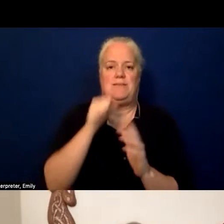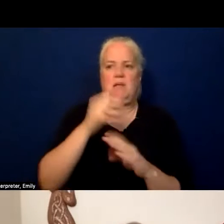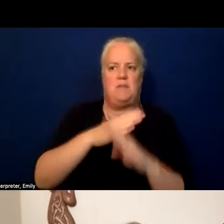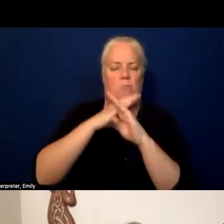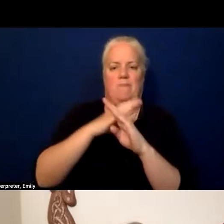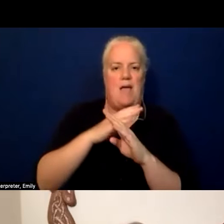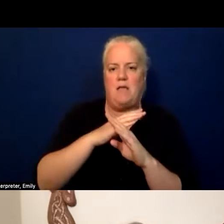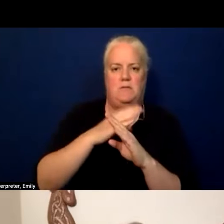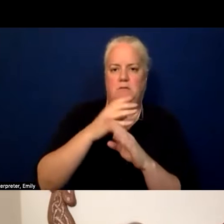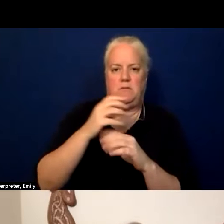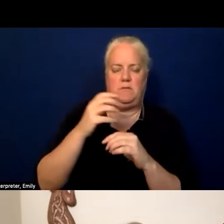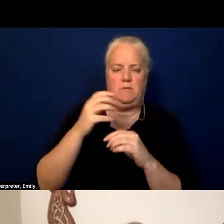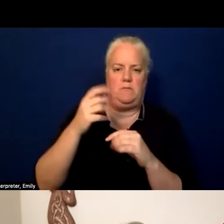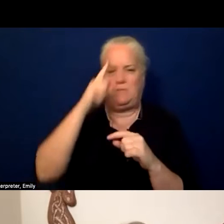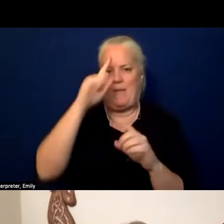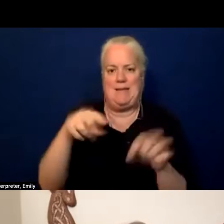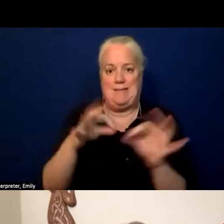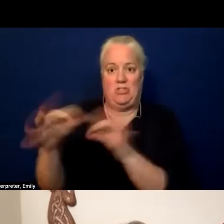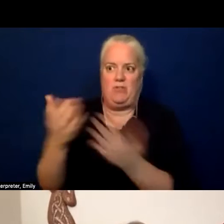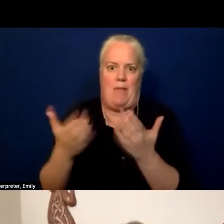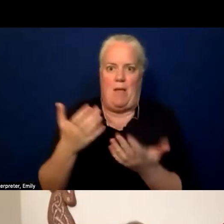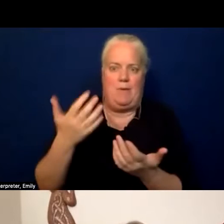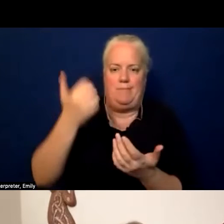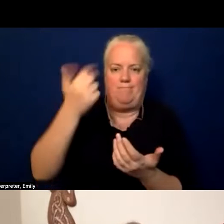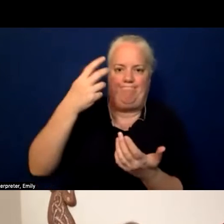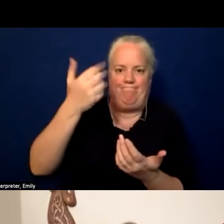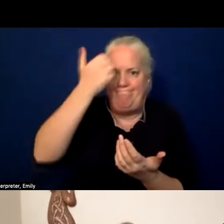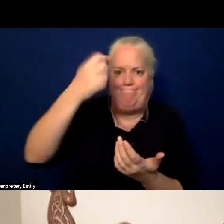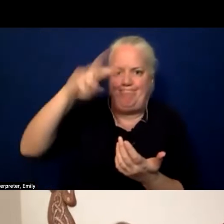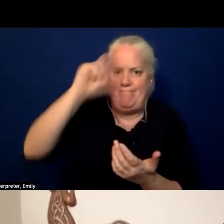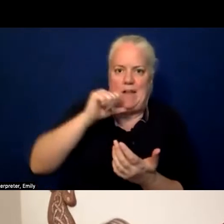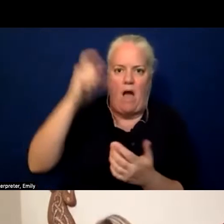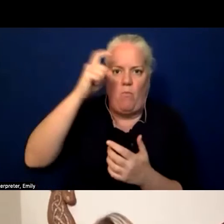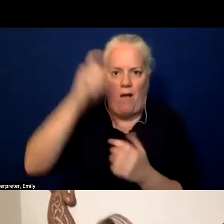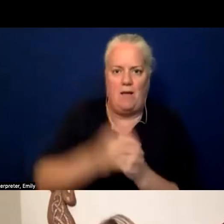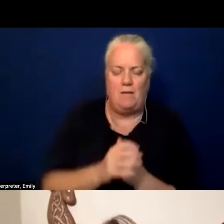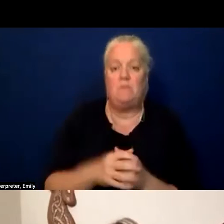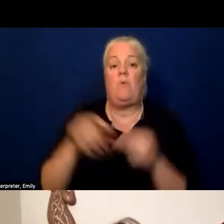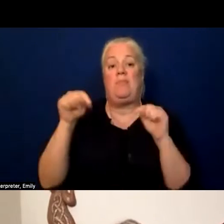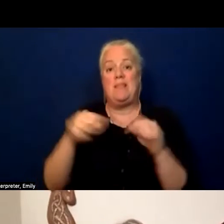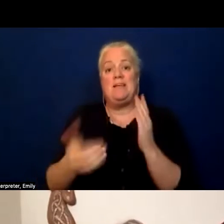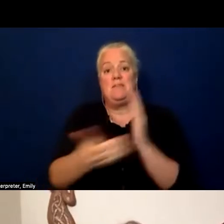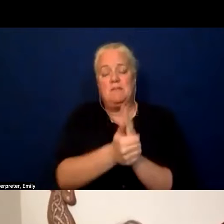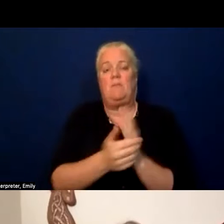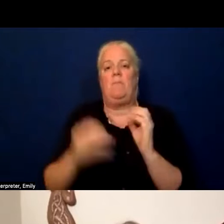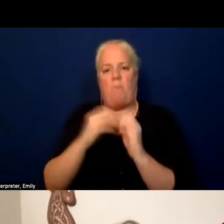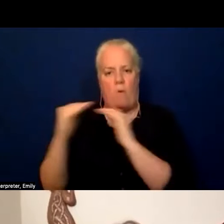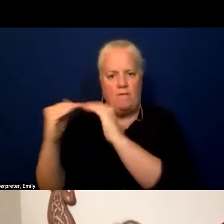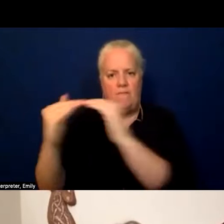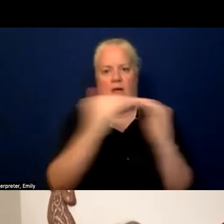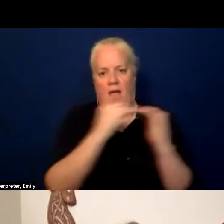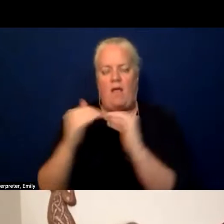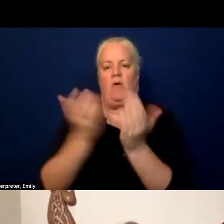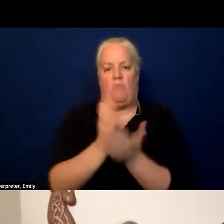It puts fair treatment, how environmental burdens and benefits are actually distributed squarely on the table, because